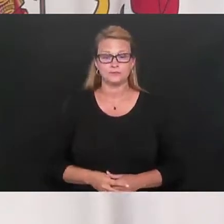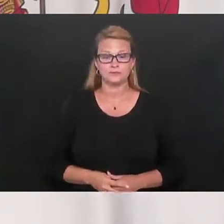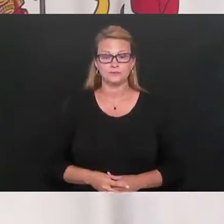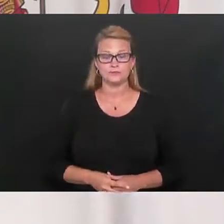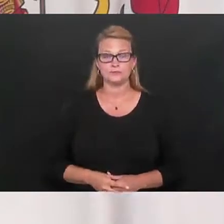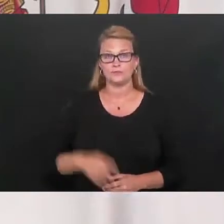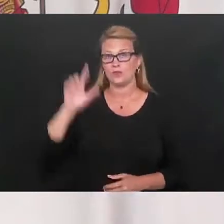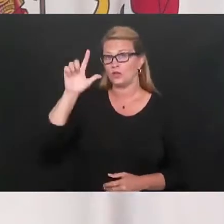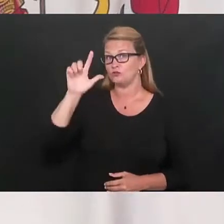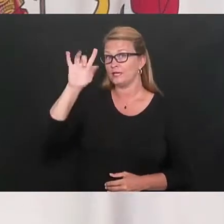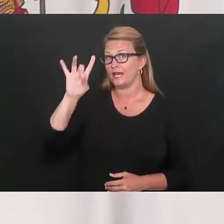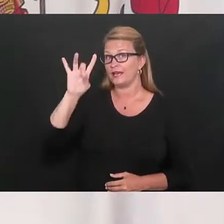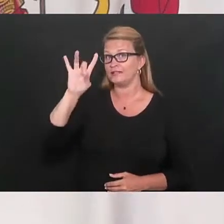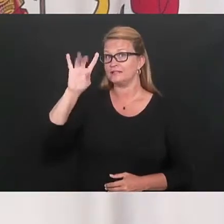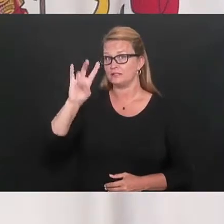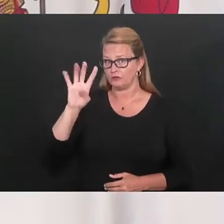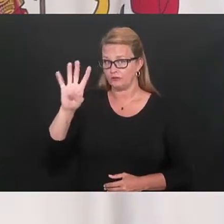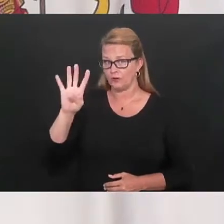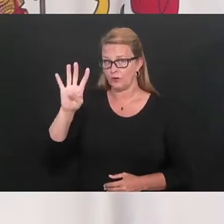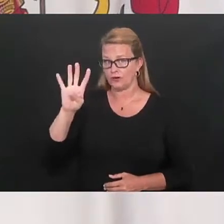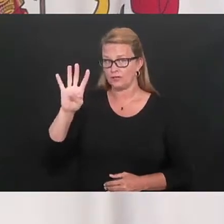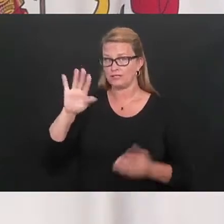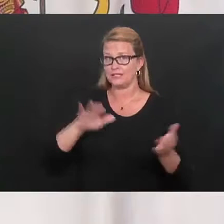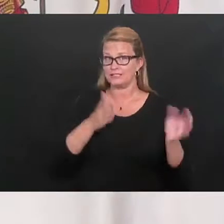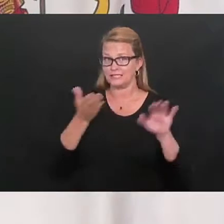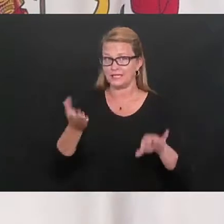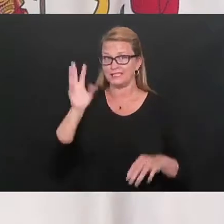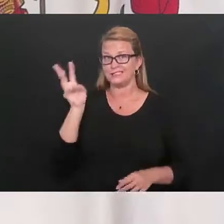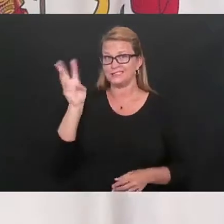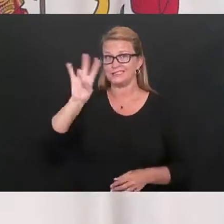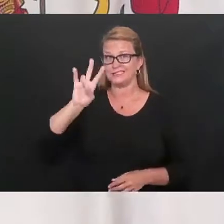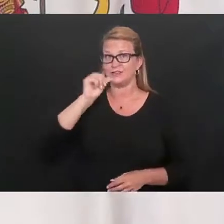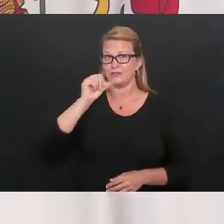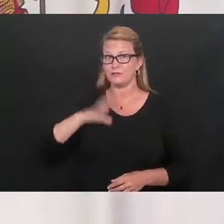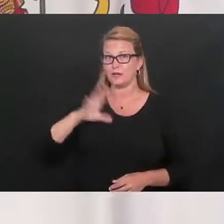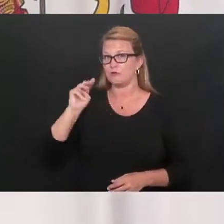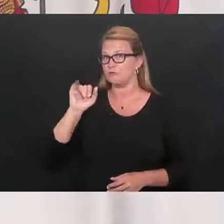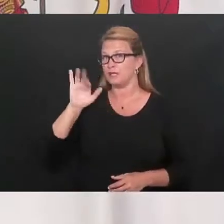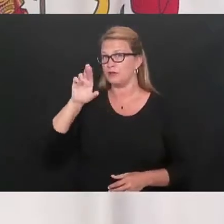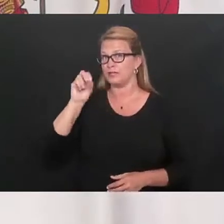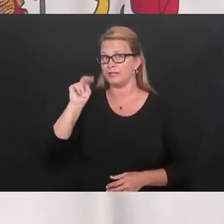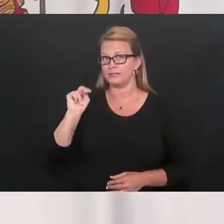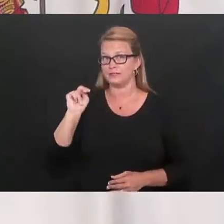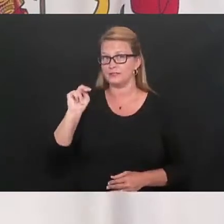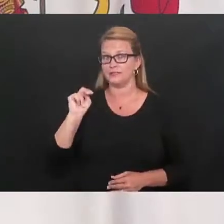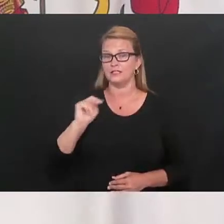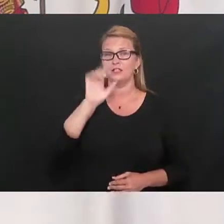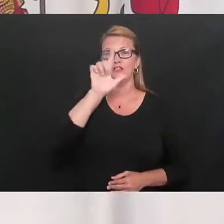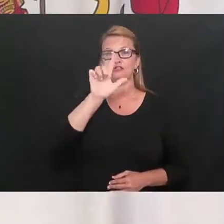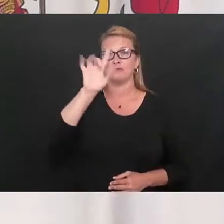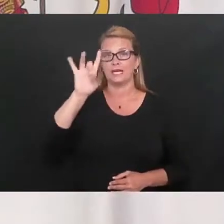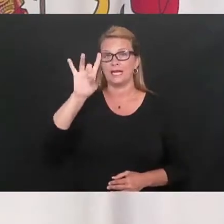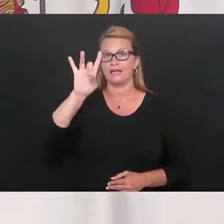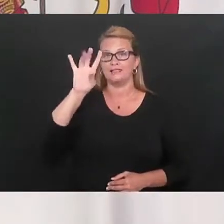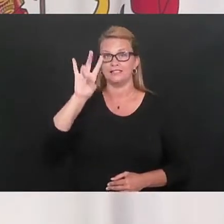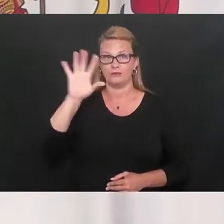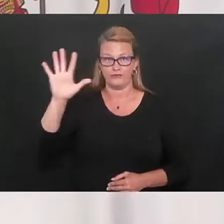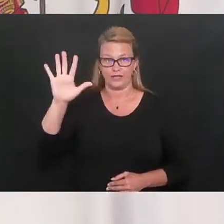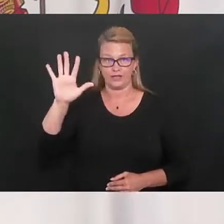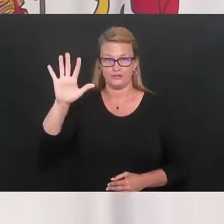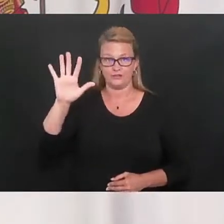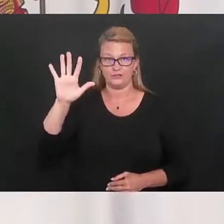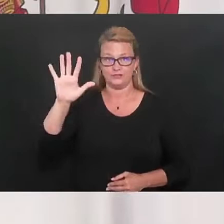A 2,874th death, a 67-year-old female from Marion County. The 2,875th